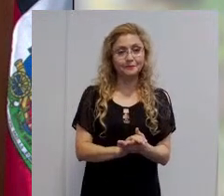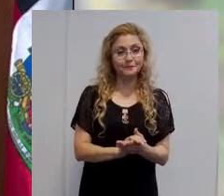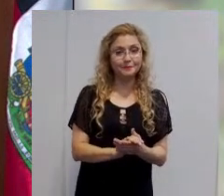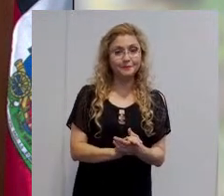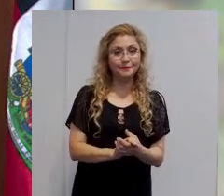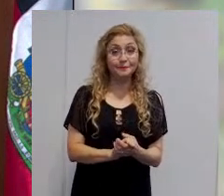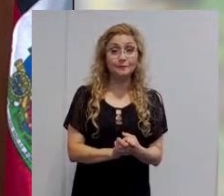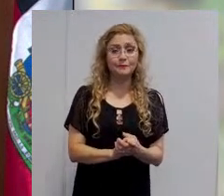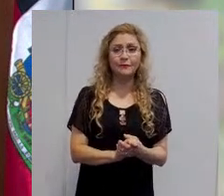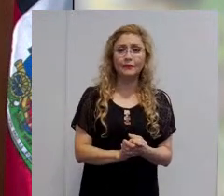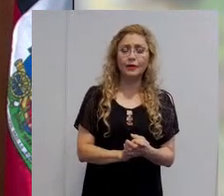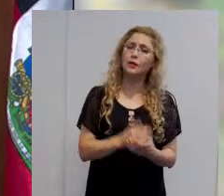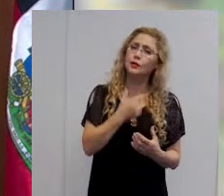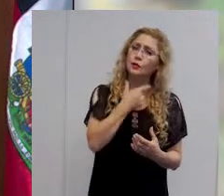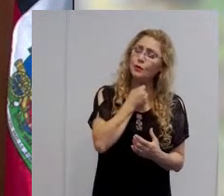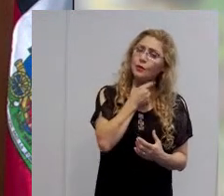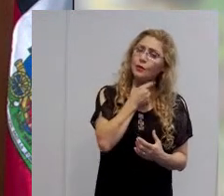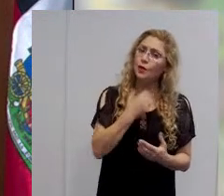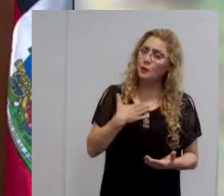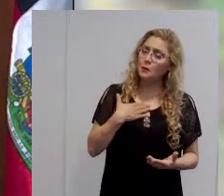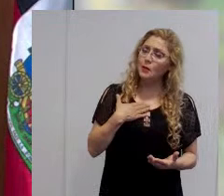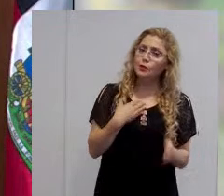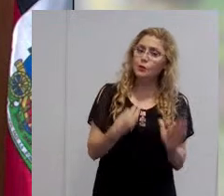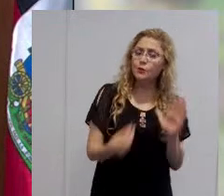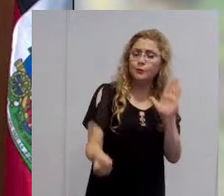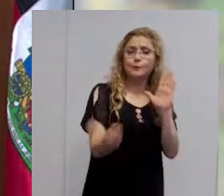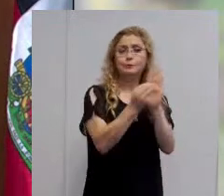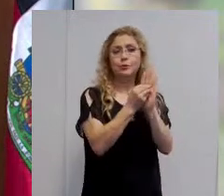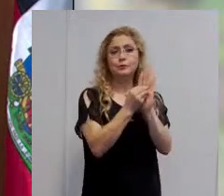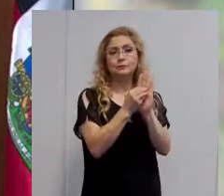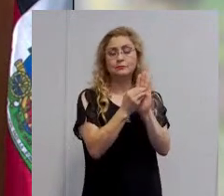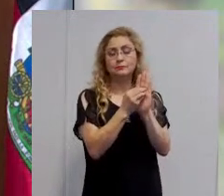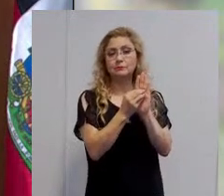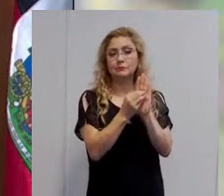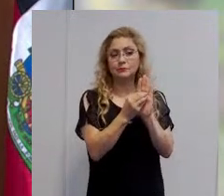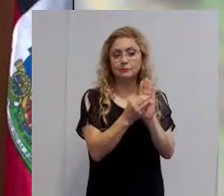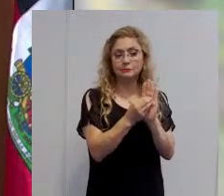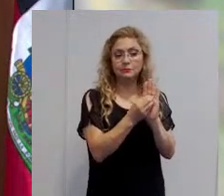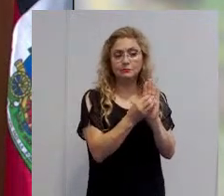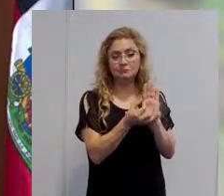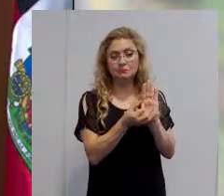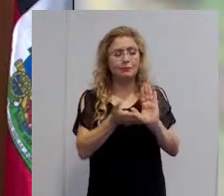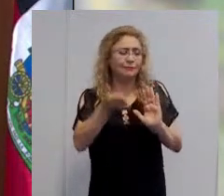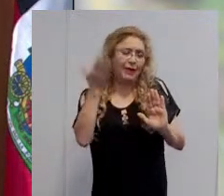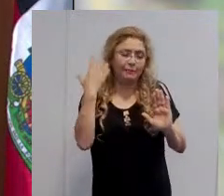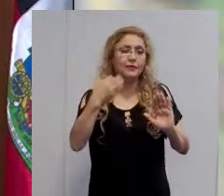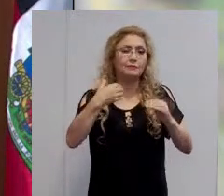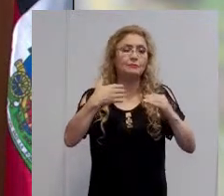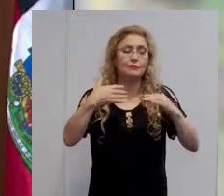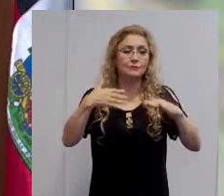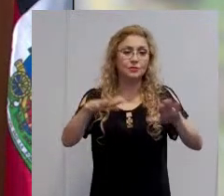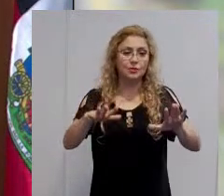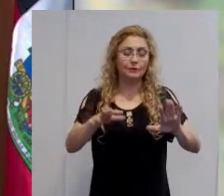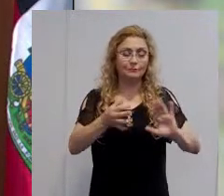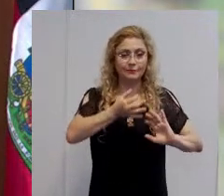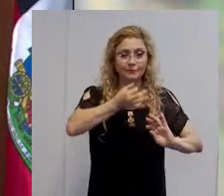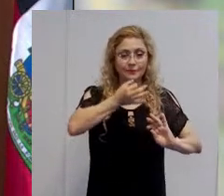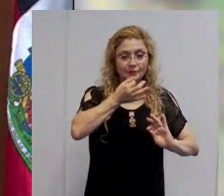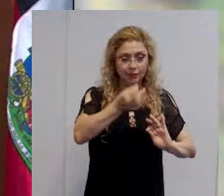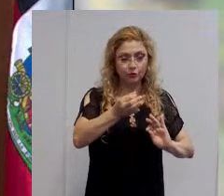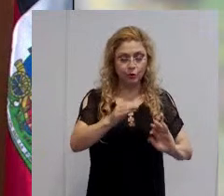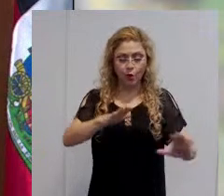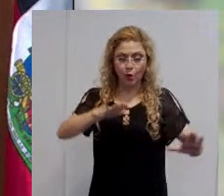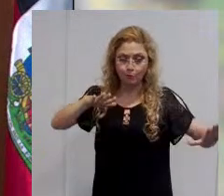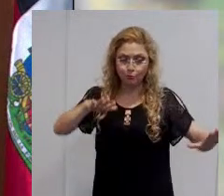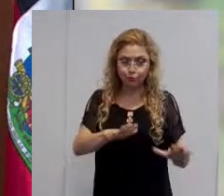much. I would like to underscore something that, in a way, has already been done, and which